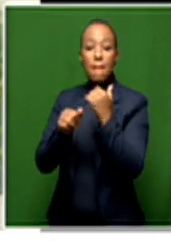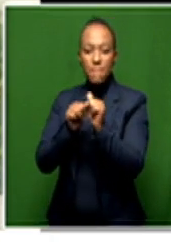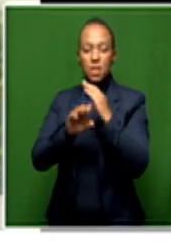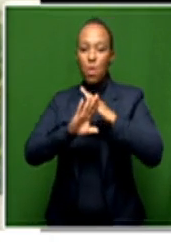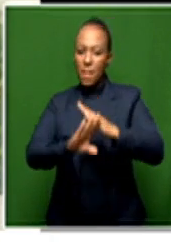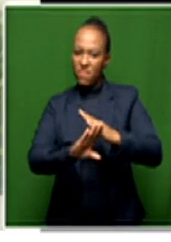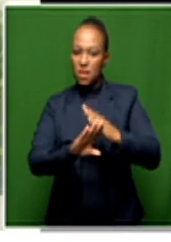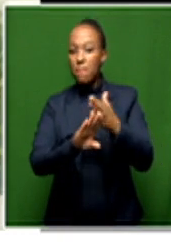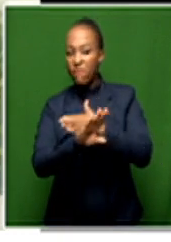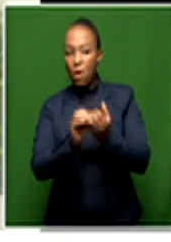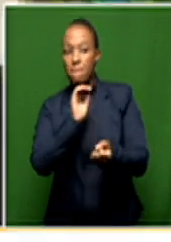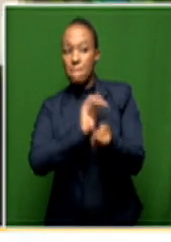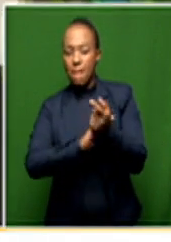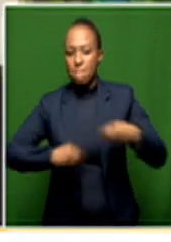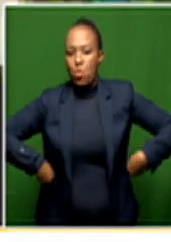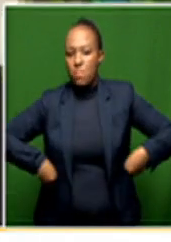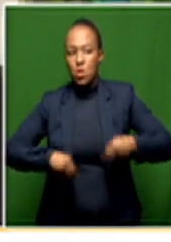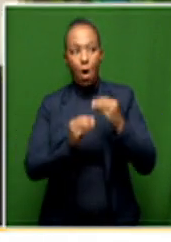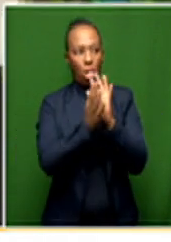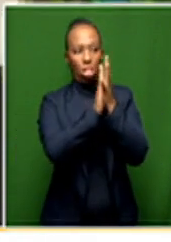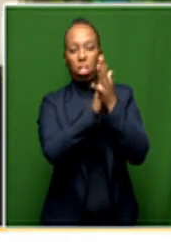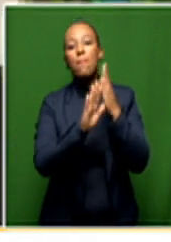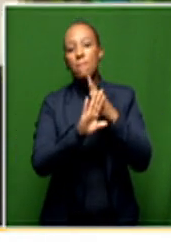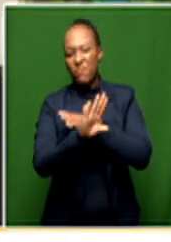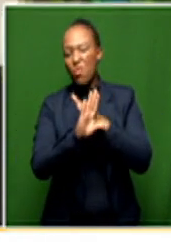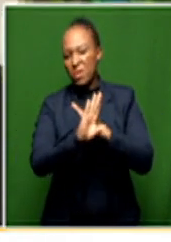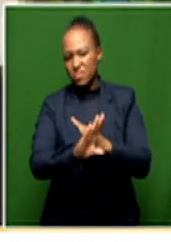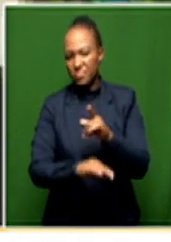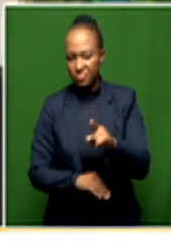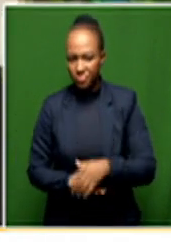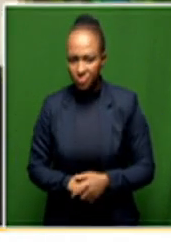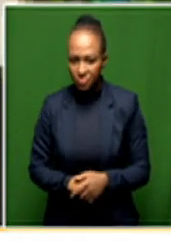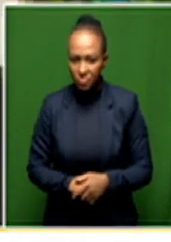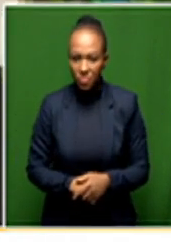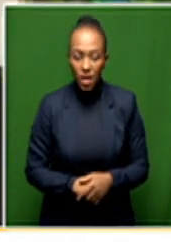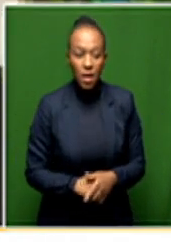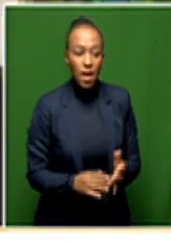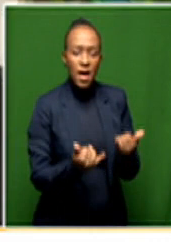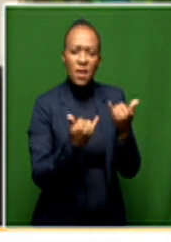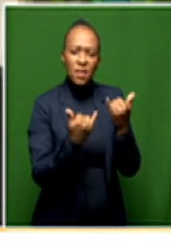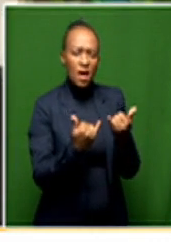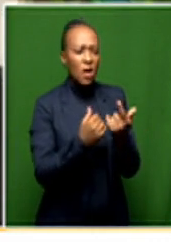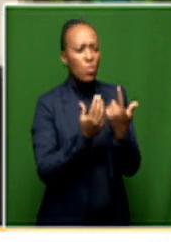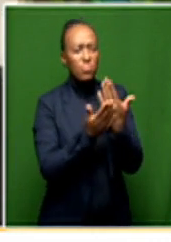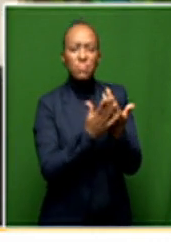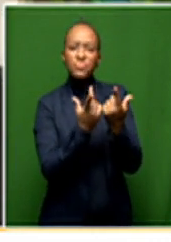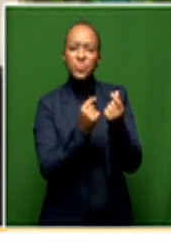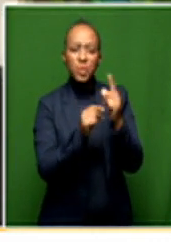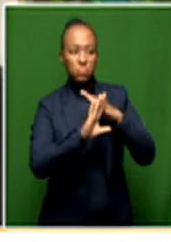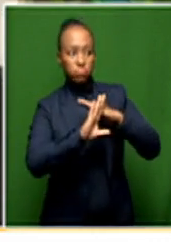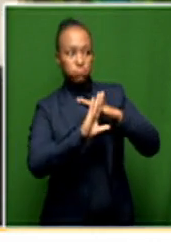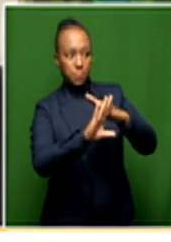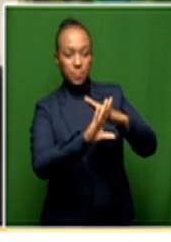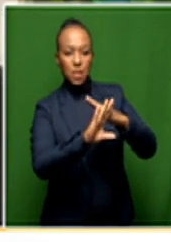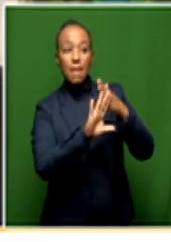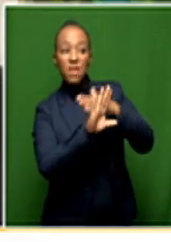cure. What can you do realistically, though, at this stage to prevent this from happening again? And by